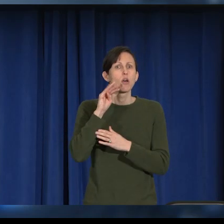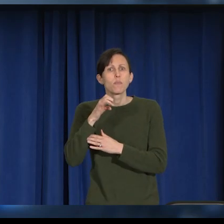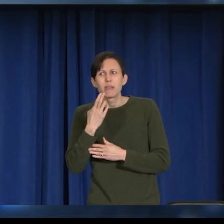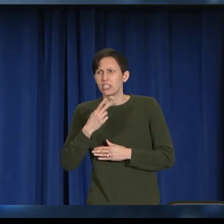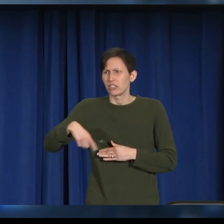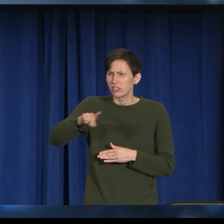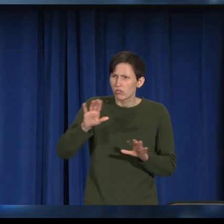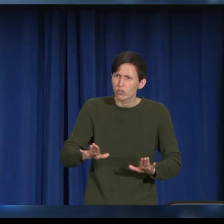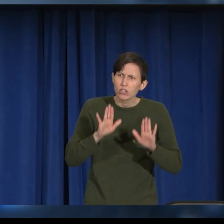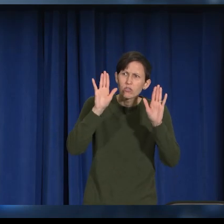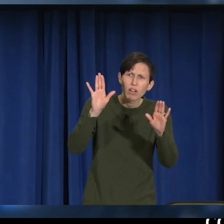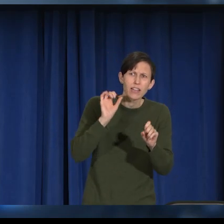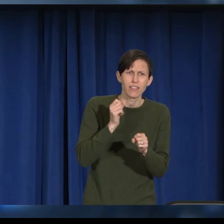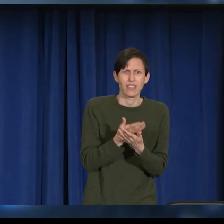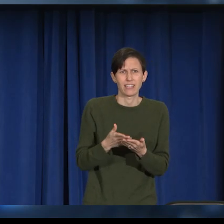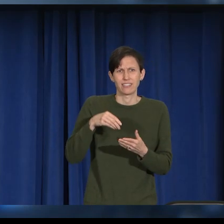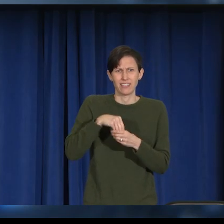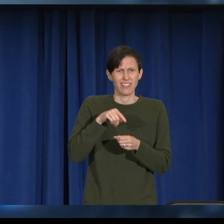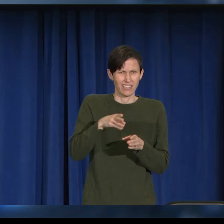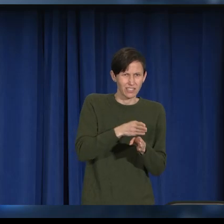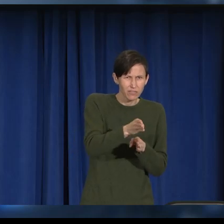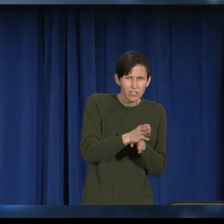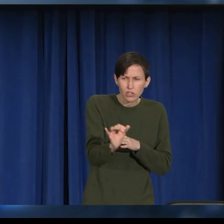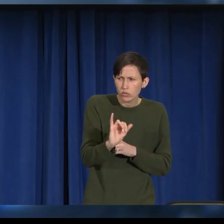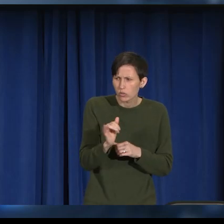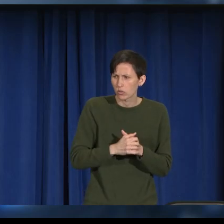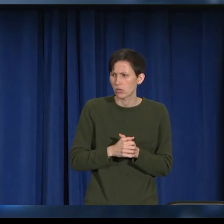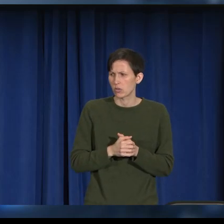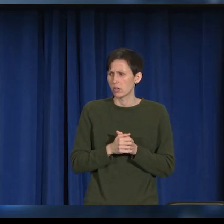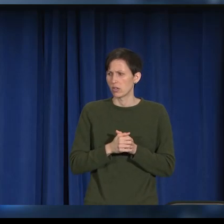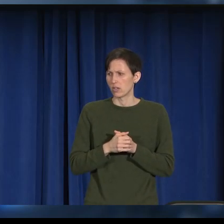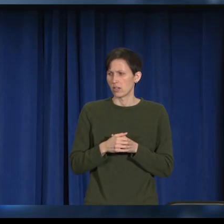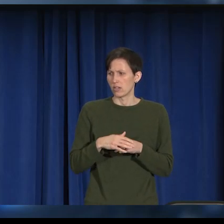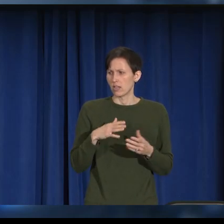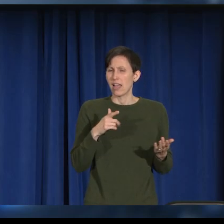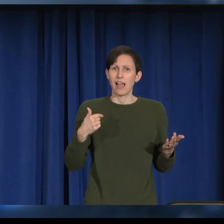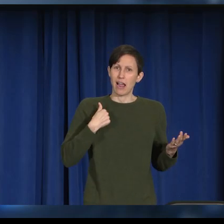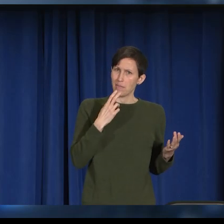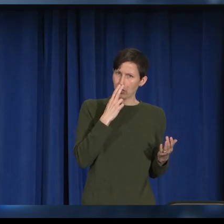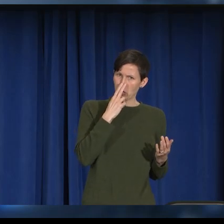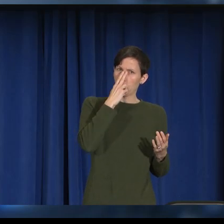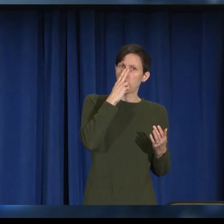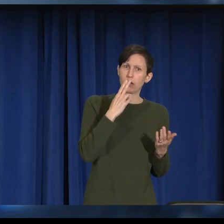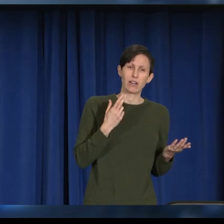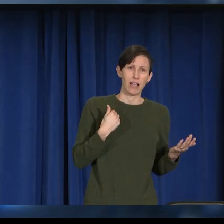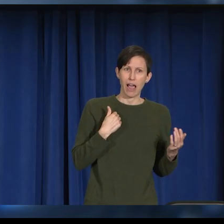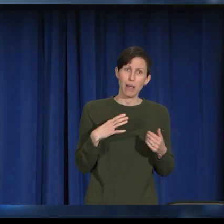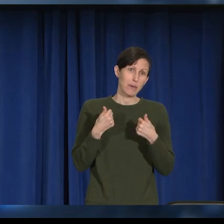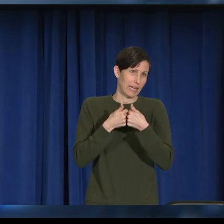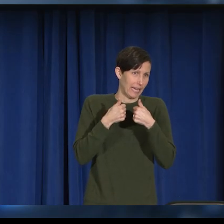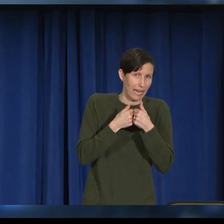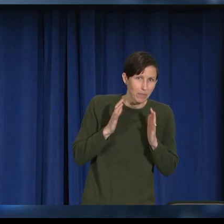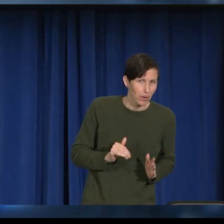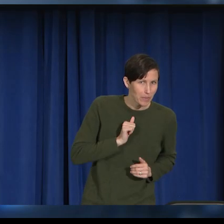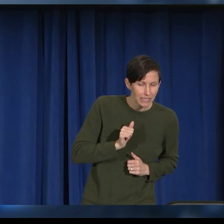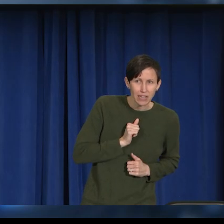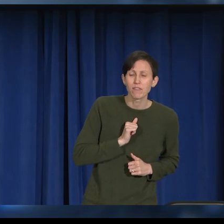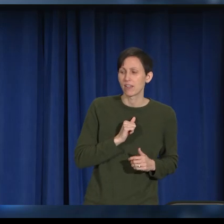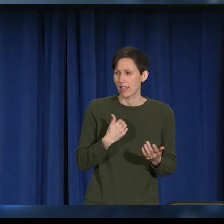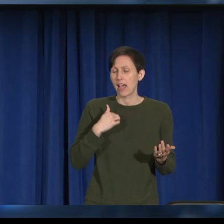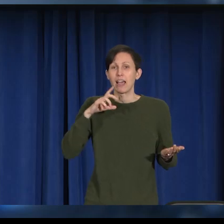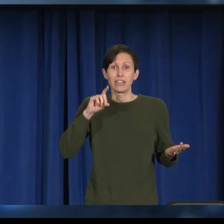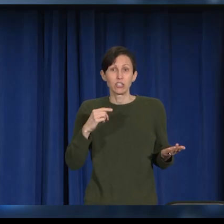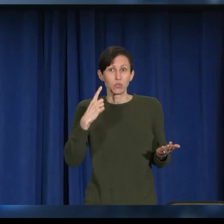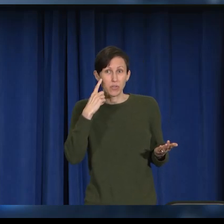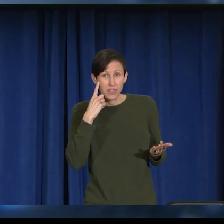amazing work in this space too. And as a massive nerd and gamer, I am a massive gamer, I love it. I do